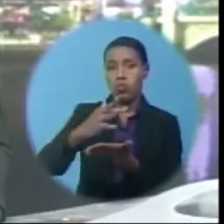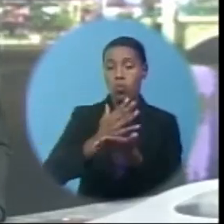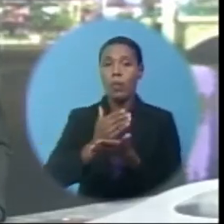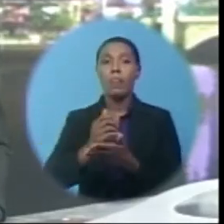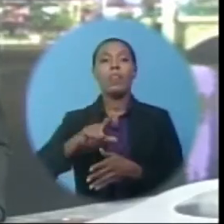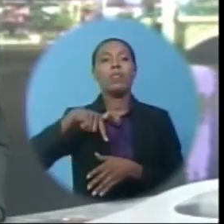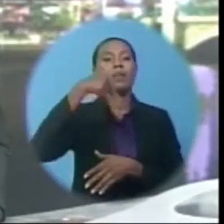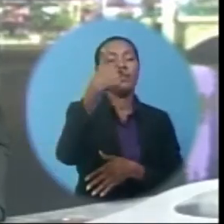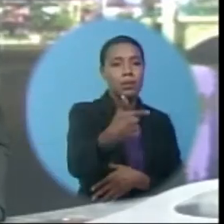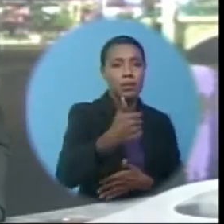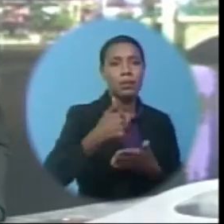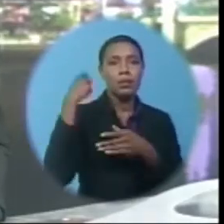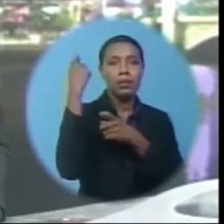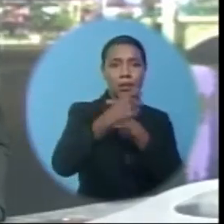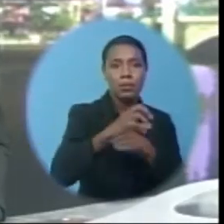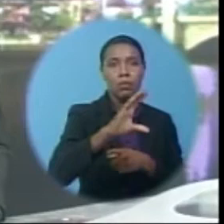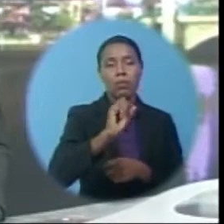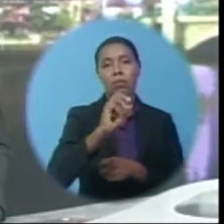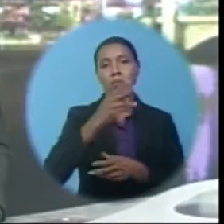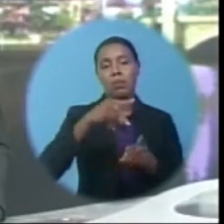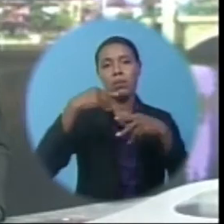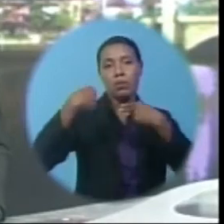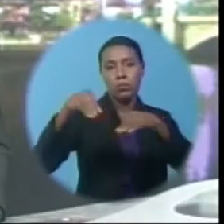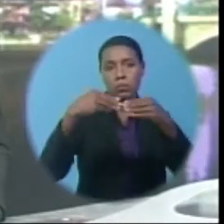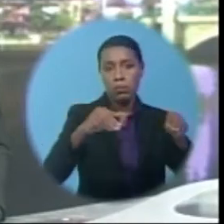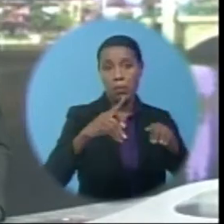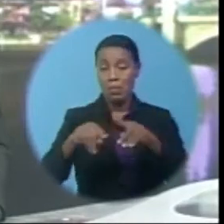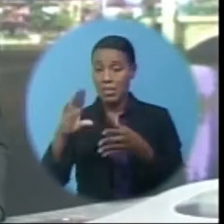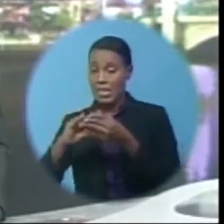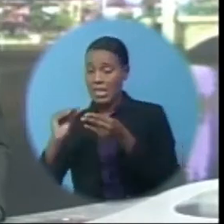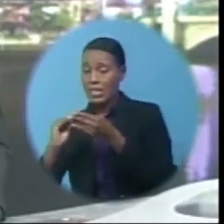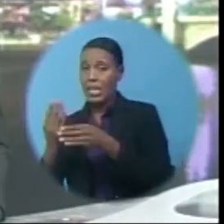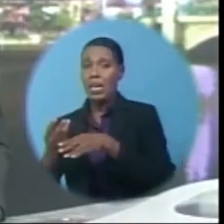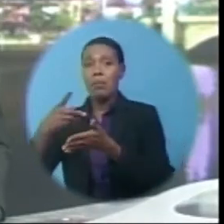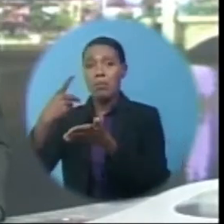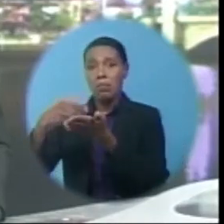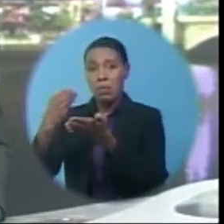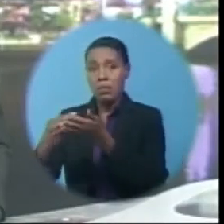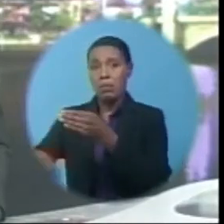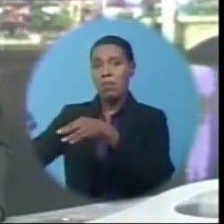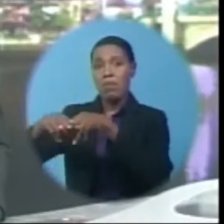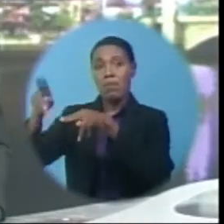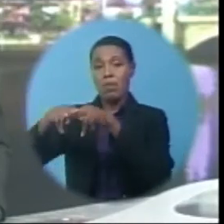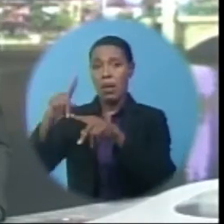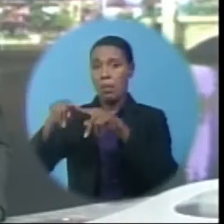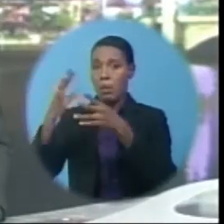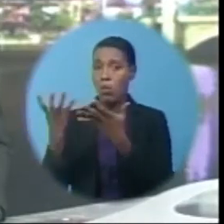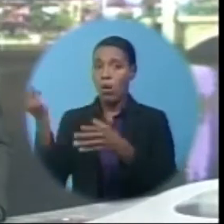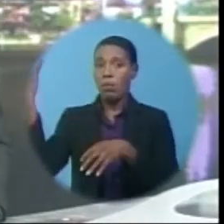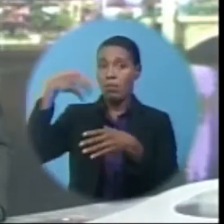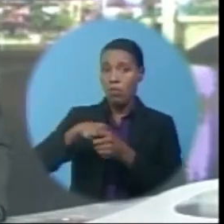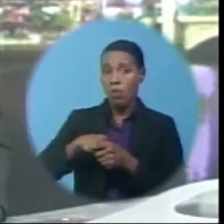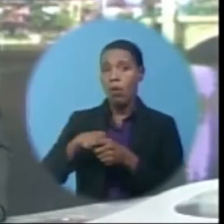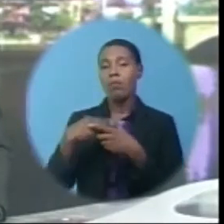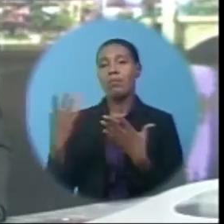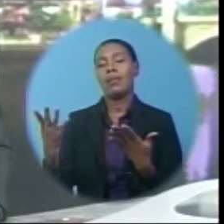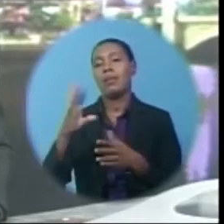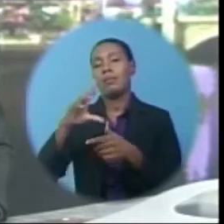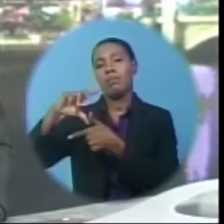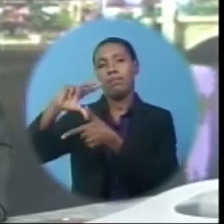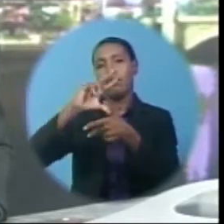consumer. There have been reports that prices of items are being raised on the island by those who wanted to cash in on the devastation caused by